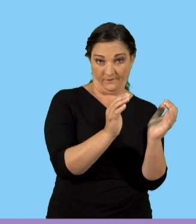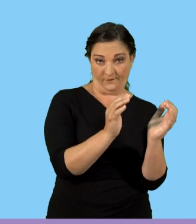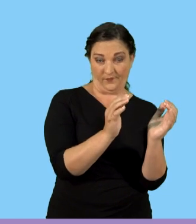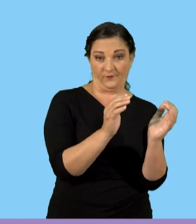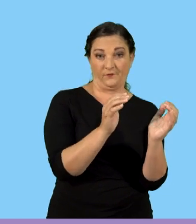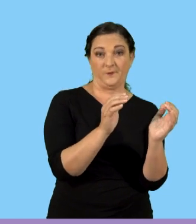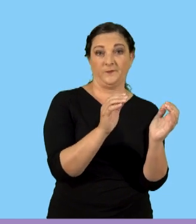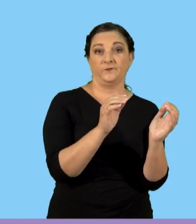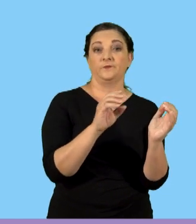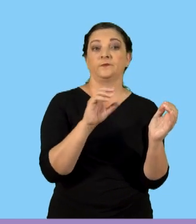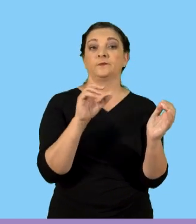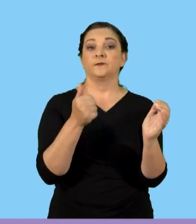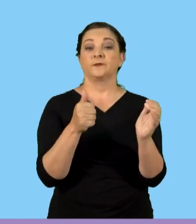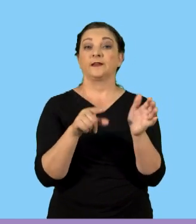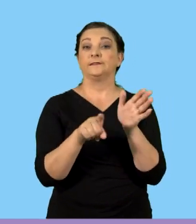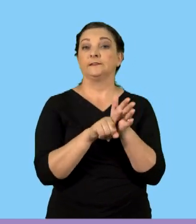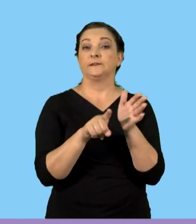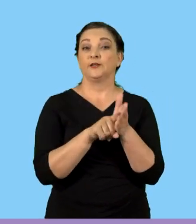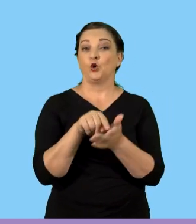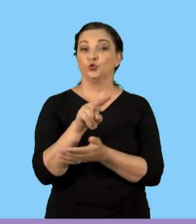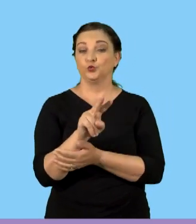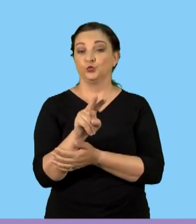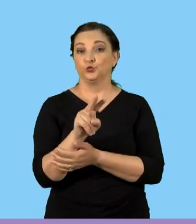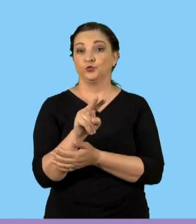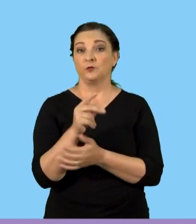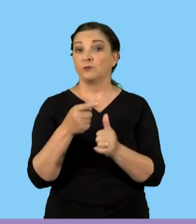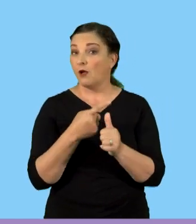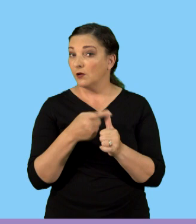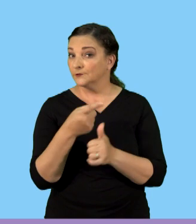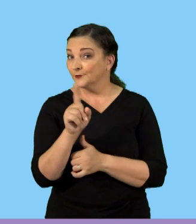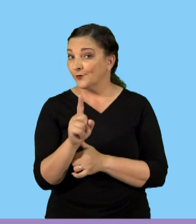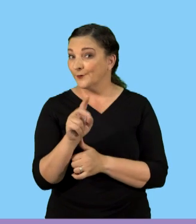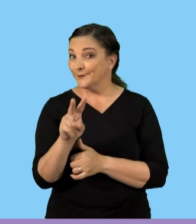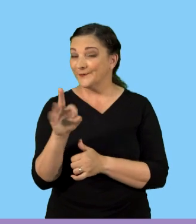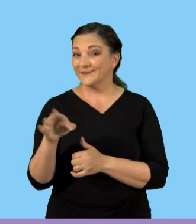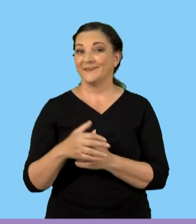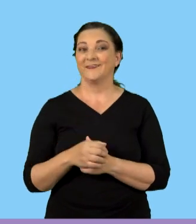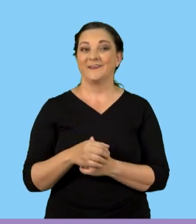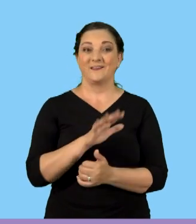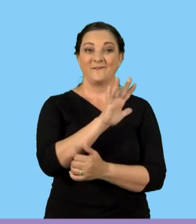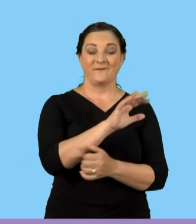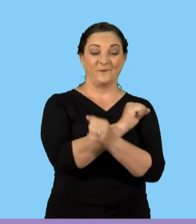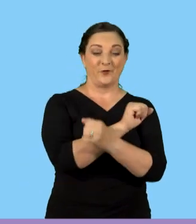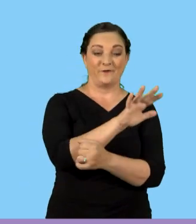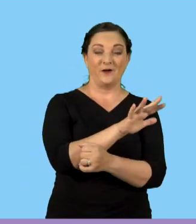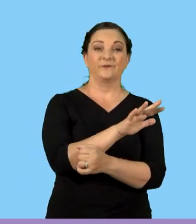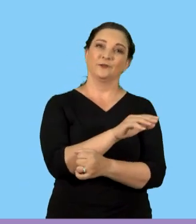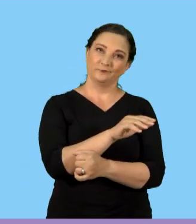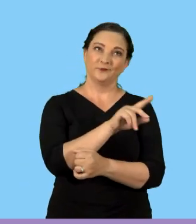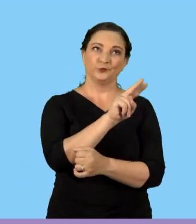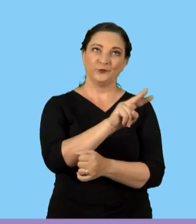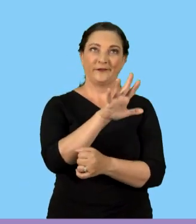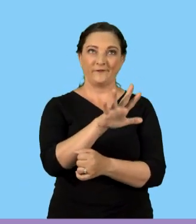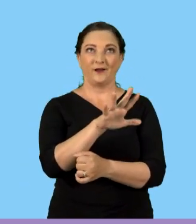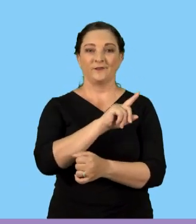now that input there, and we subtract 2, our answer is supposed to be 23. And 5 multiplied by 5 is